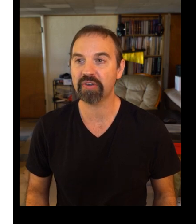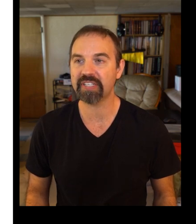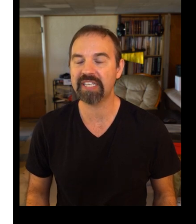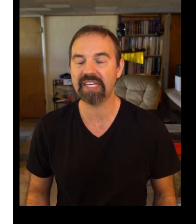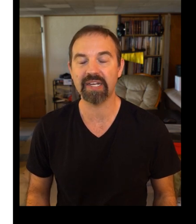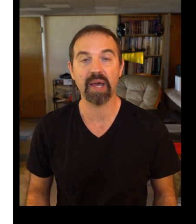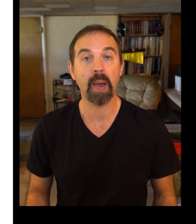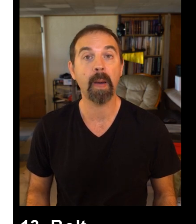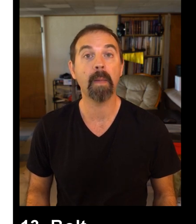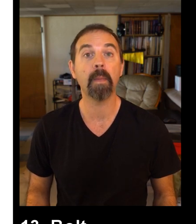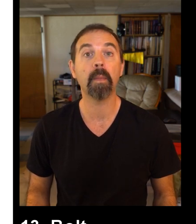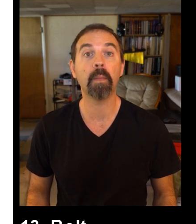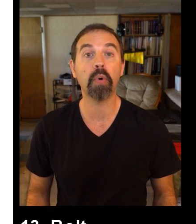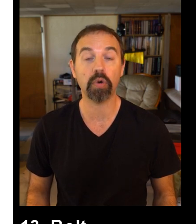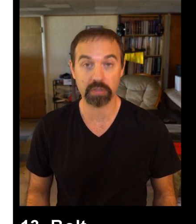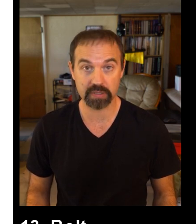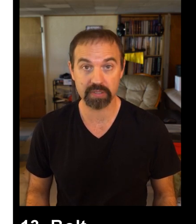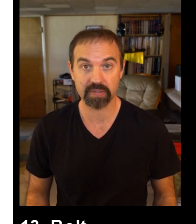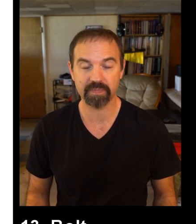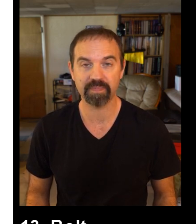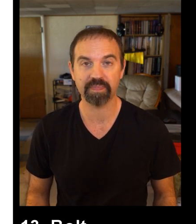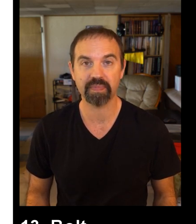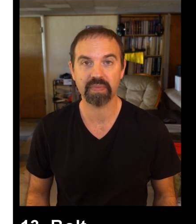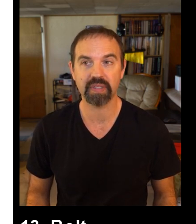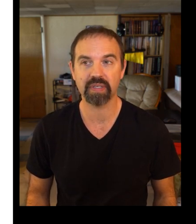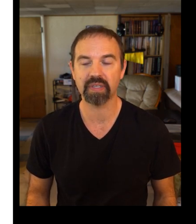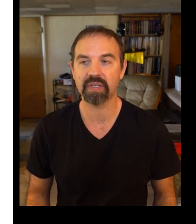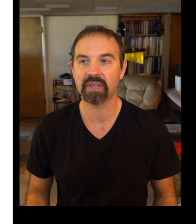Number 13, bolt.